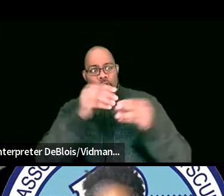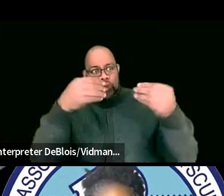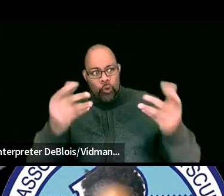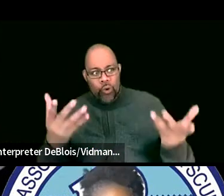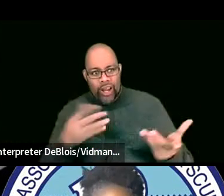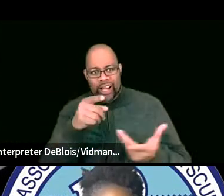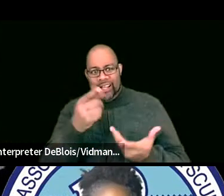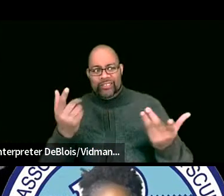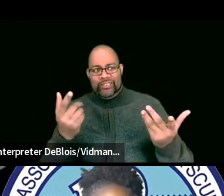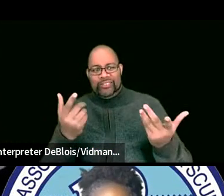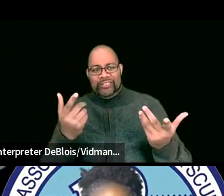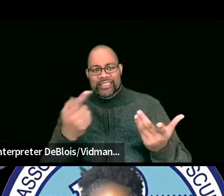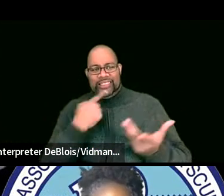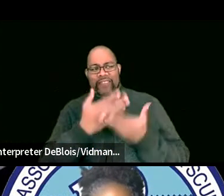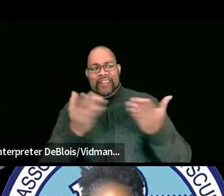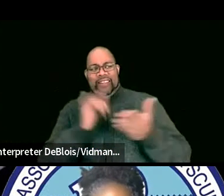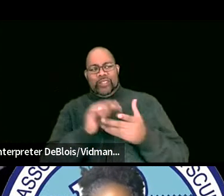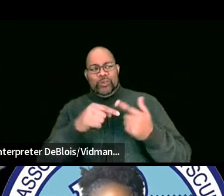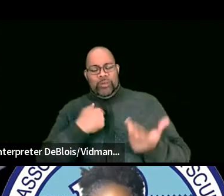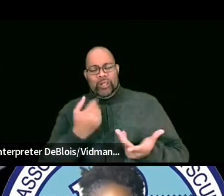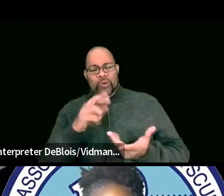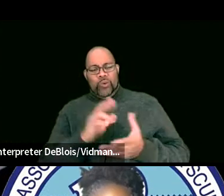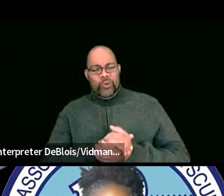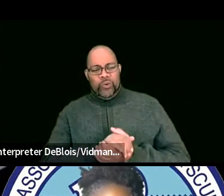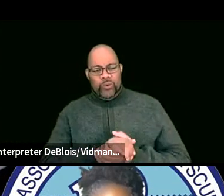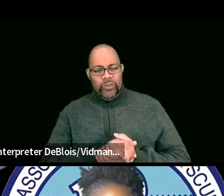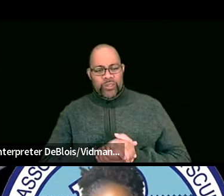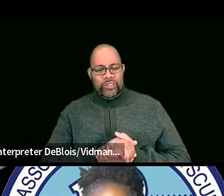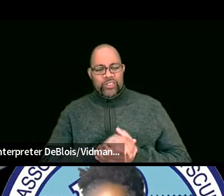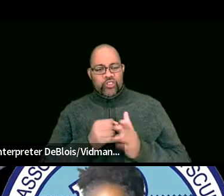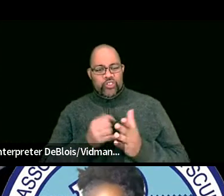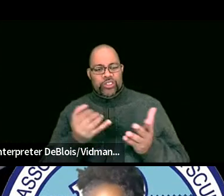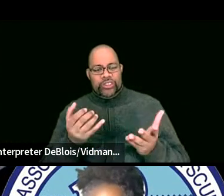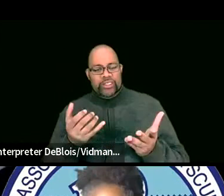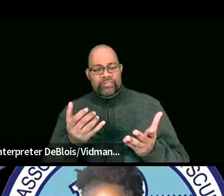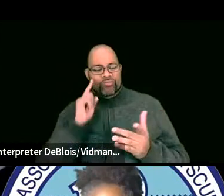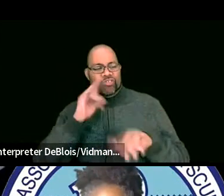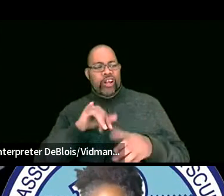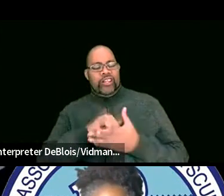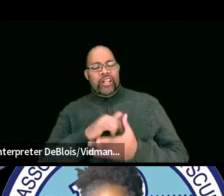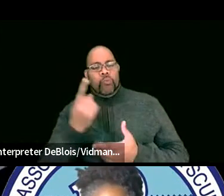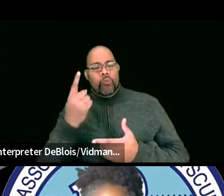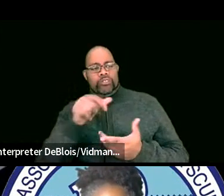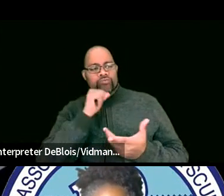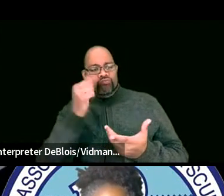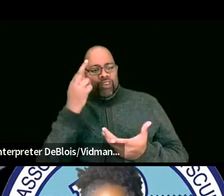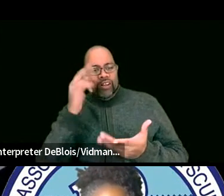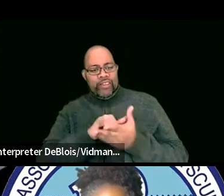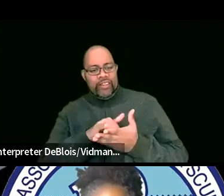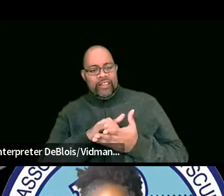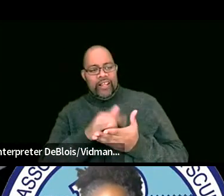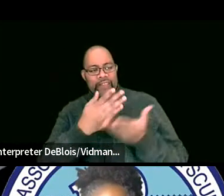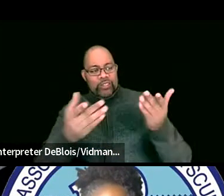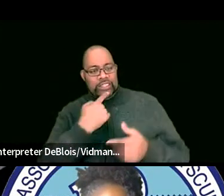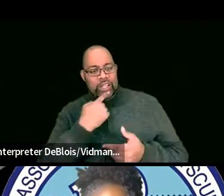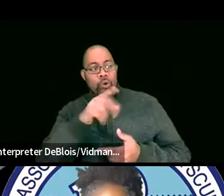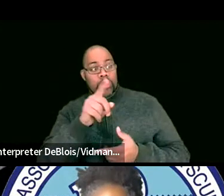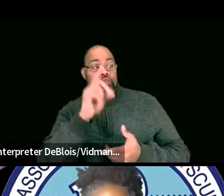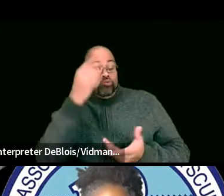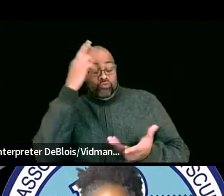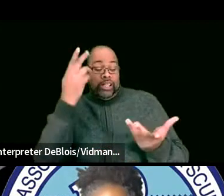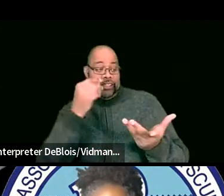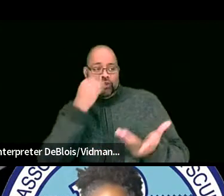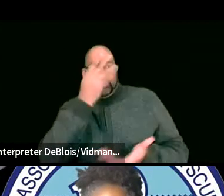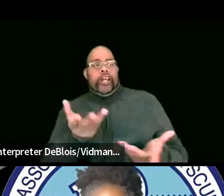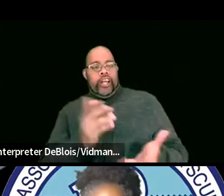you're like saying things like this to me, or like, it's just shocking that one, they don't realize the things they're saying, or they do realize and just